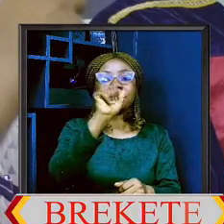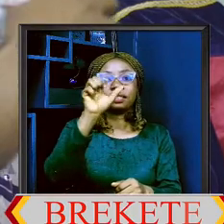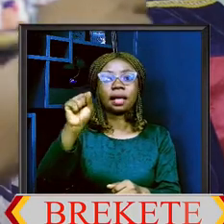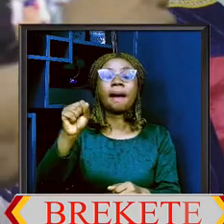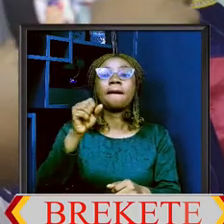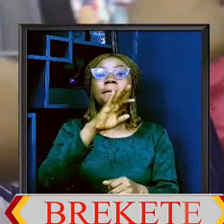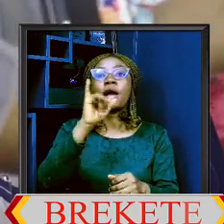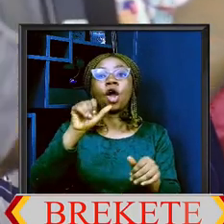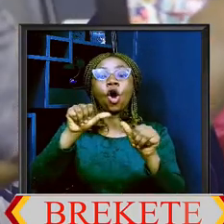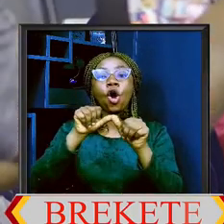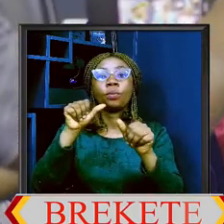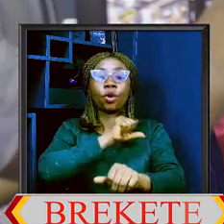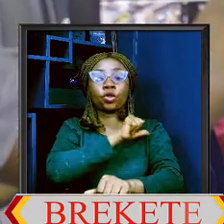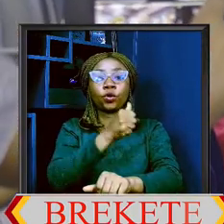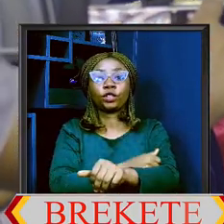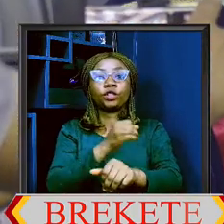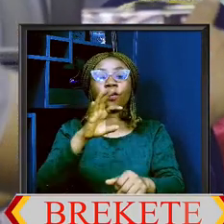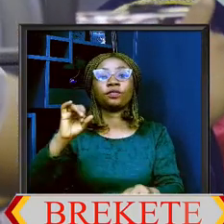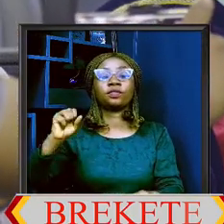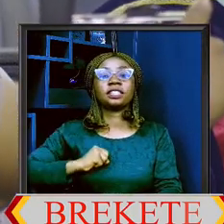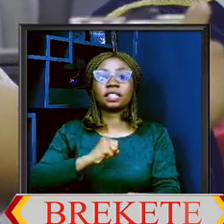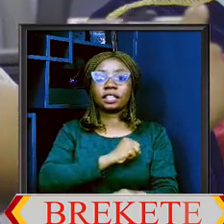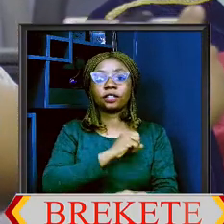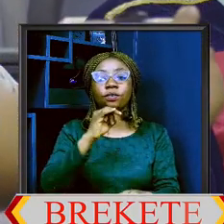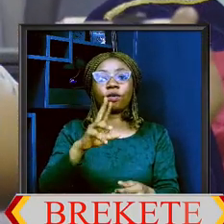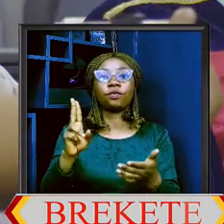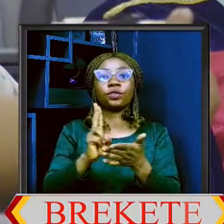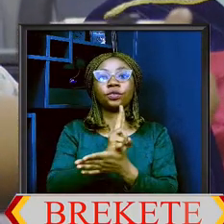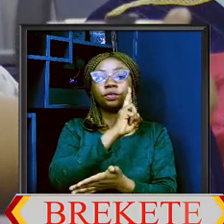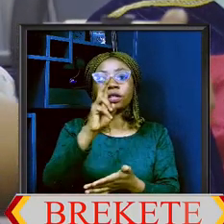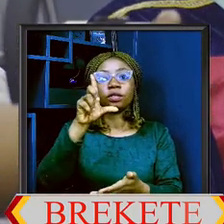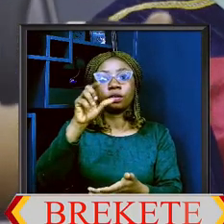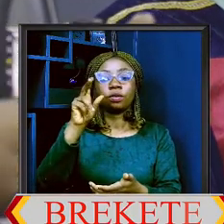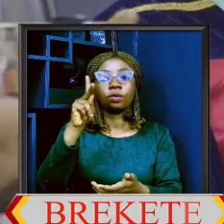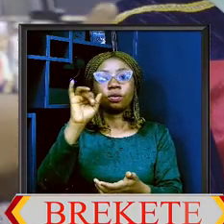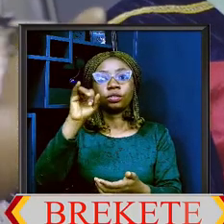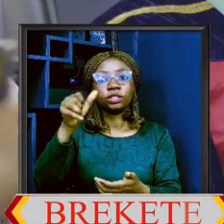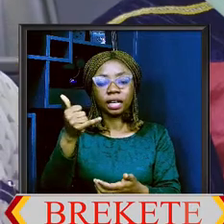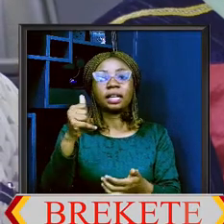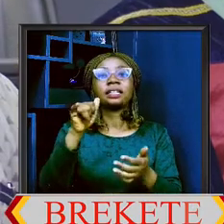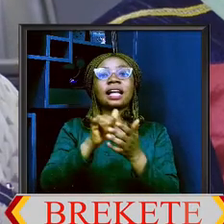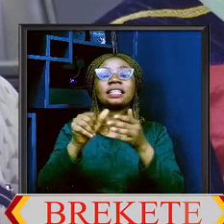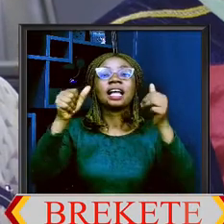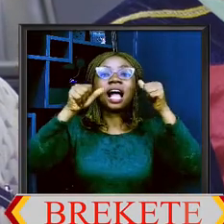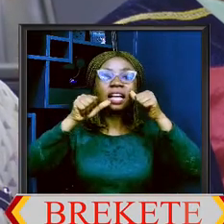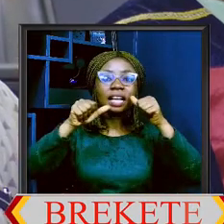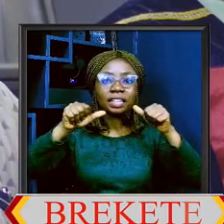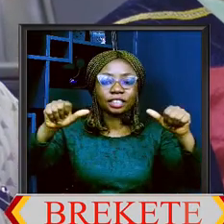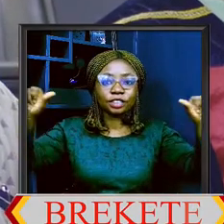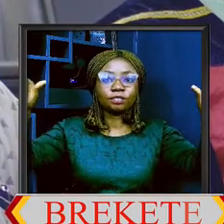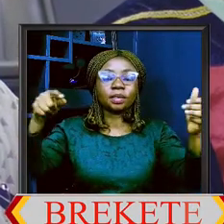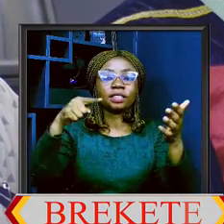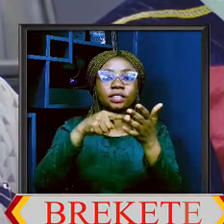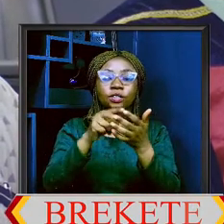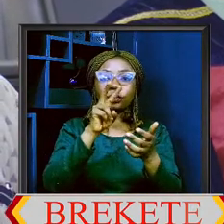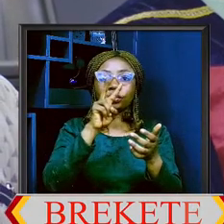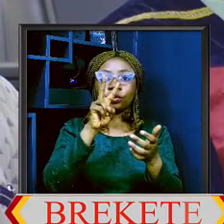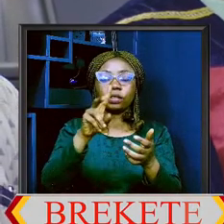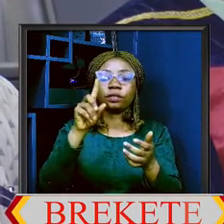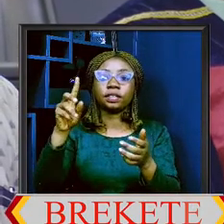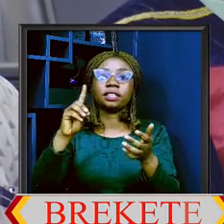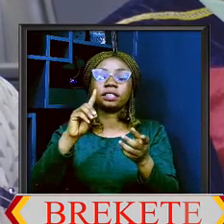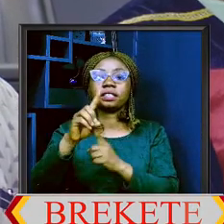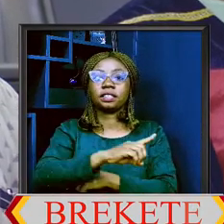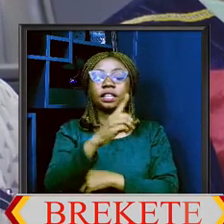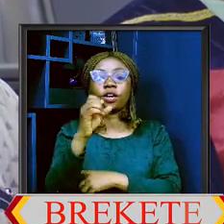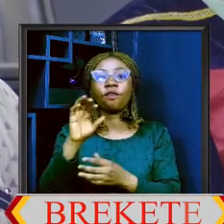of Senate of fed University in recognition of eminent achievement this 21st day of